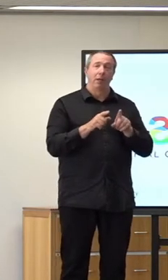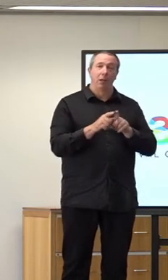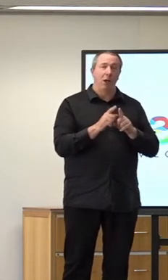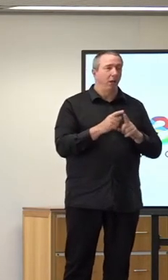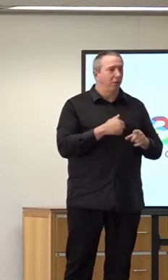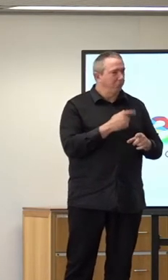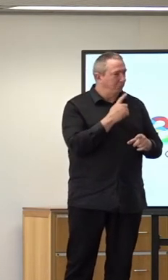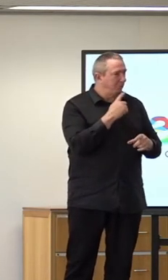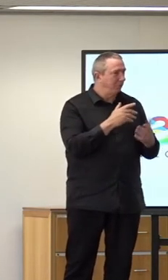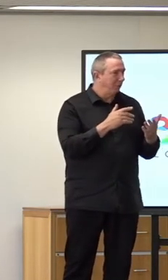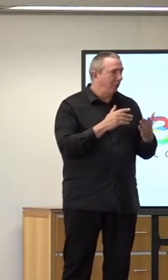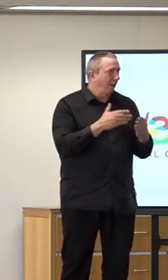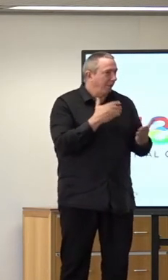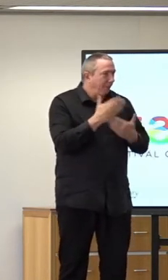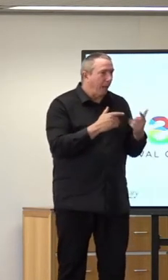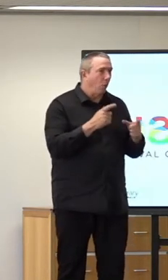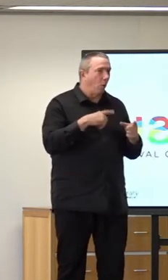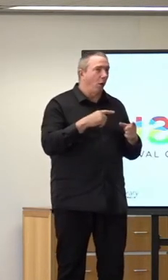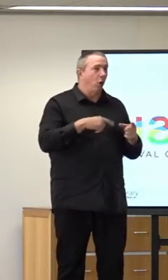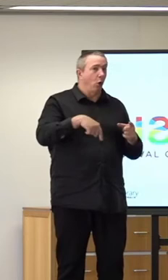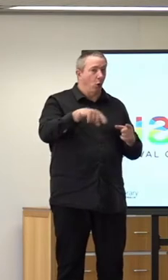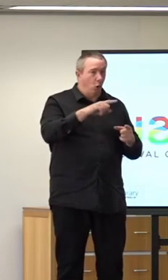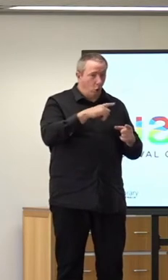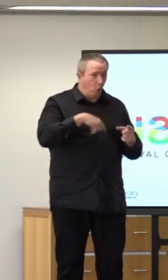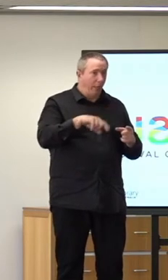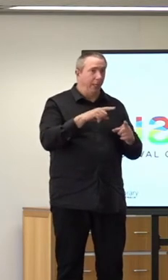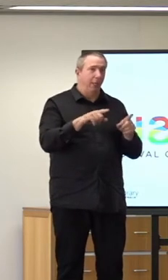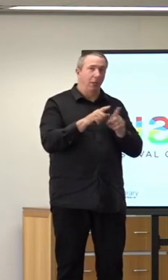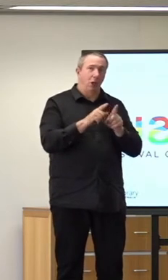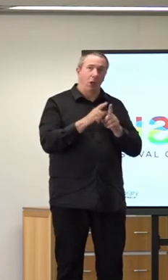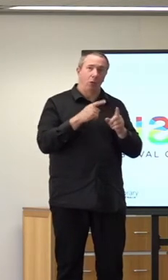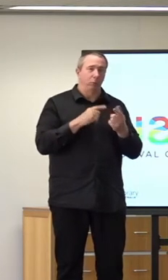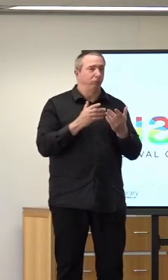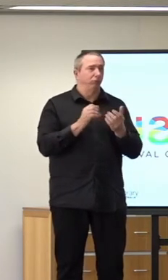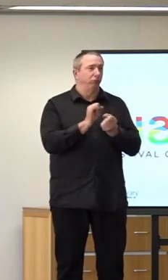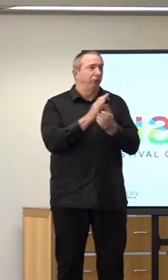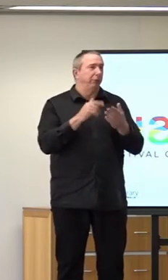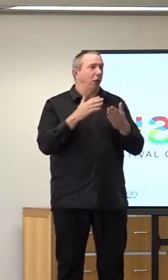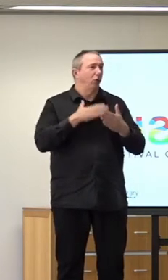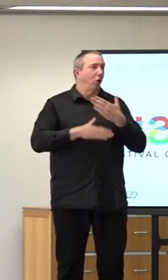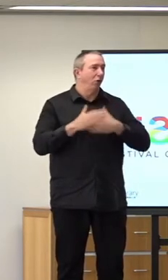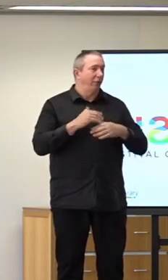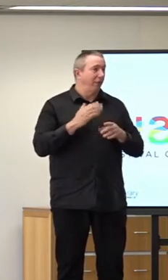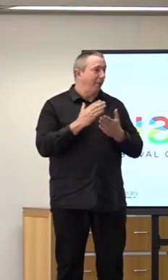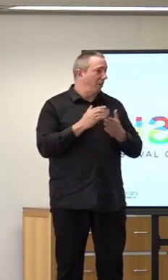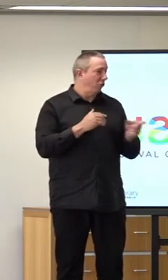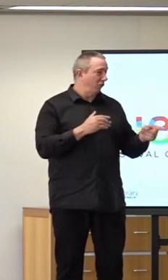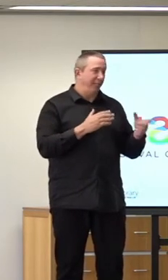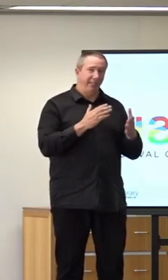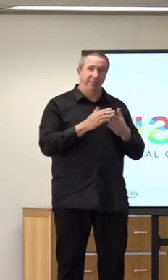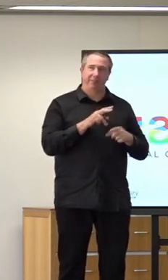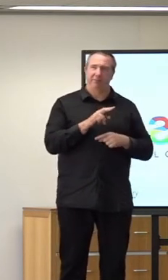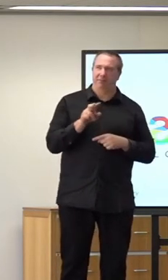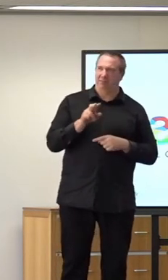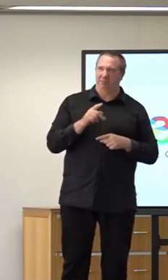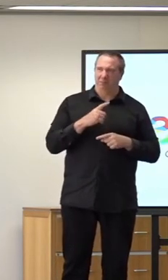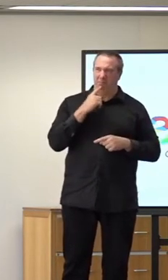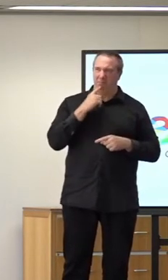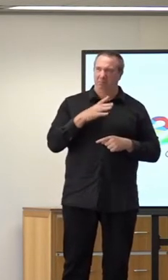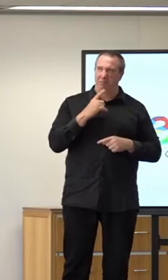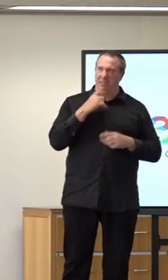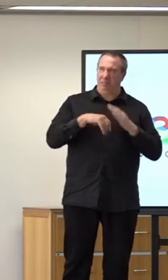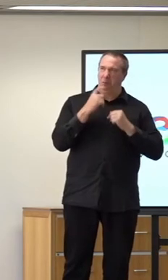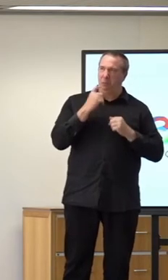you say we have to explain why we call ourselves a Museum of Freedom and Tolerance, because they go, well, we don't actually like museums, we